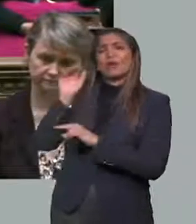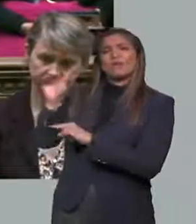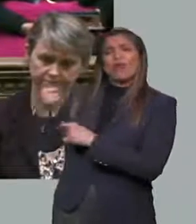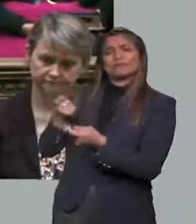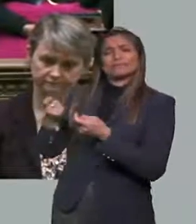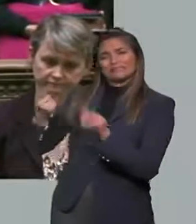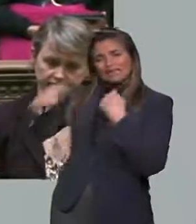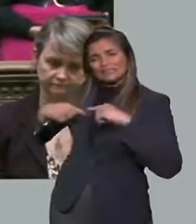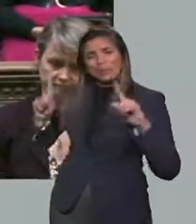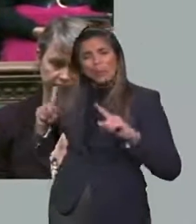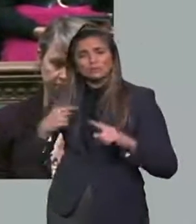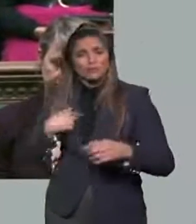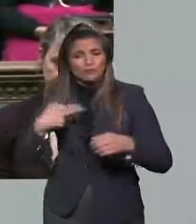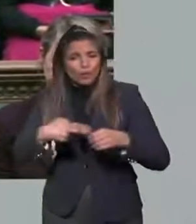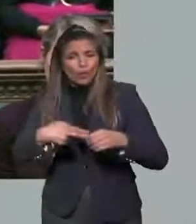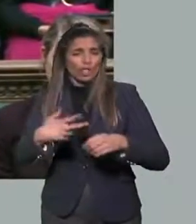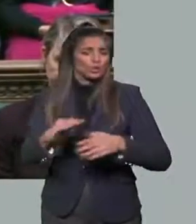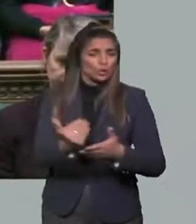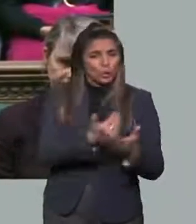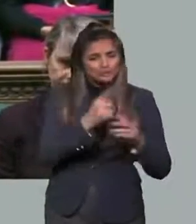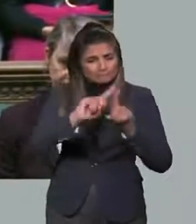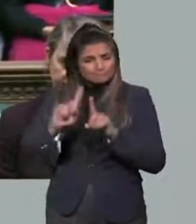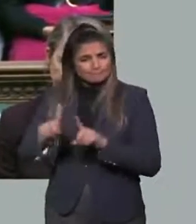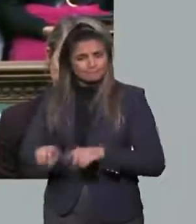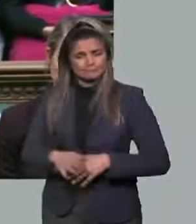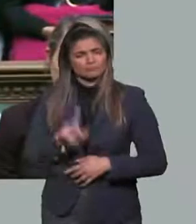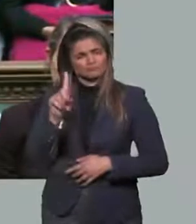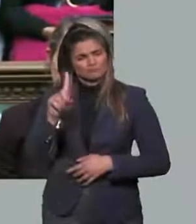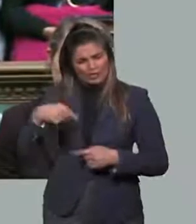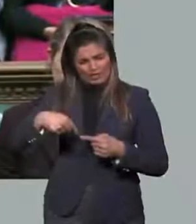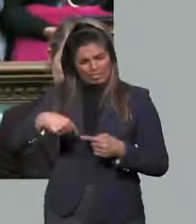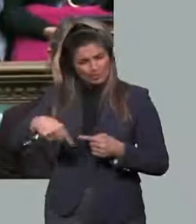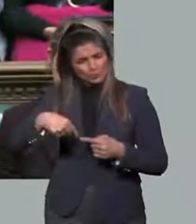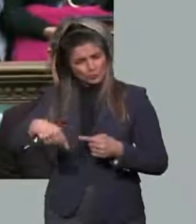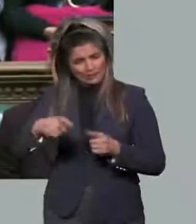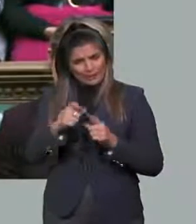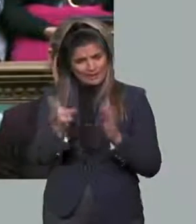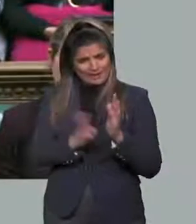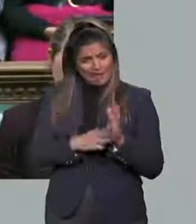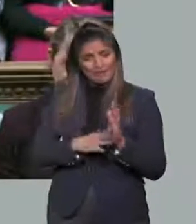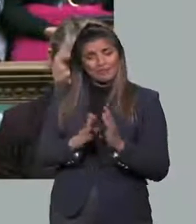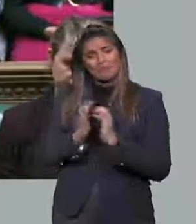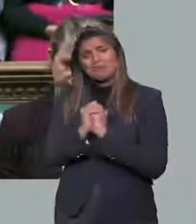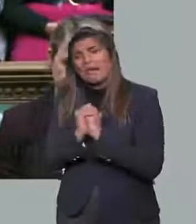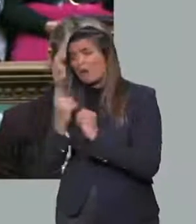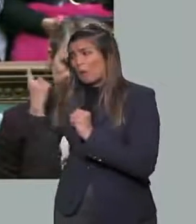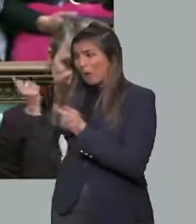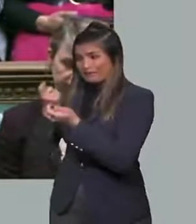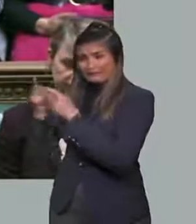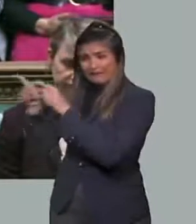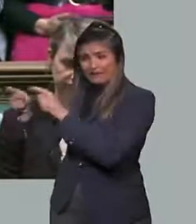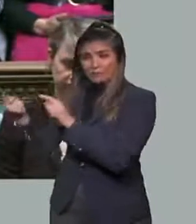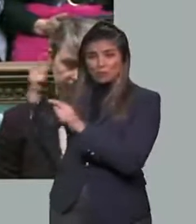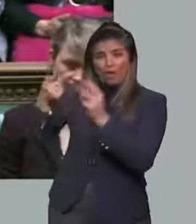and fuel security. This week, the Prime Minister has gone cap in hand from one dictator